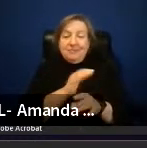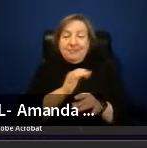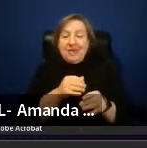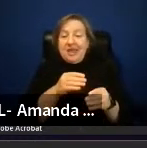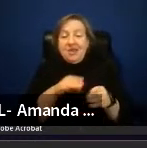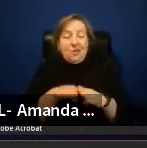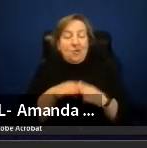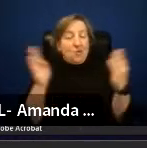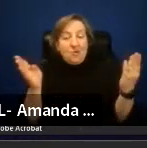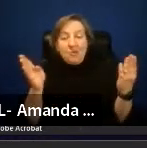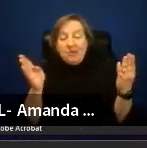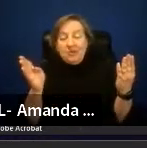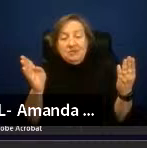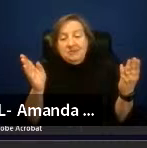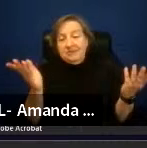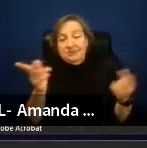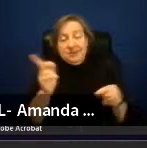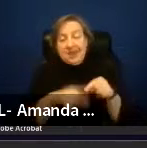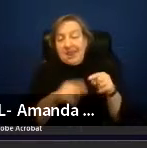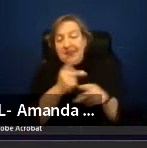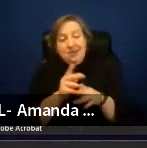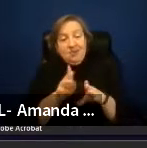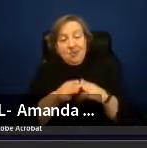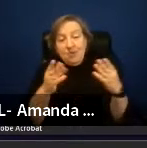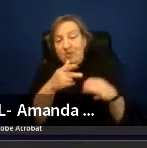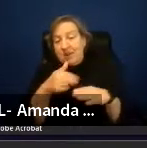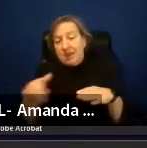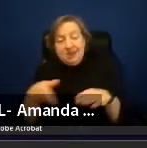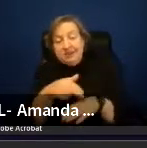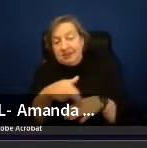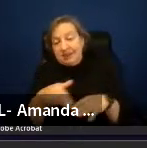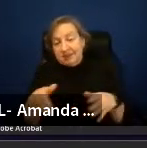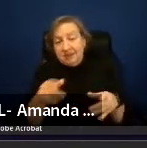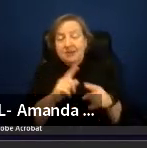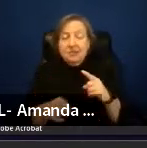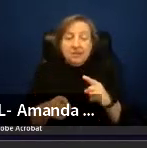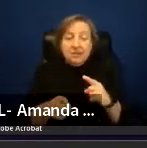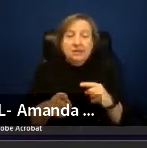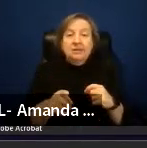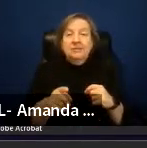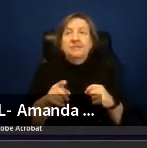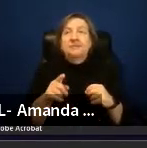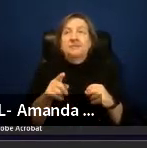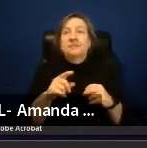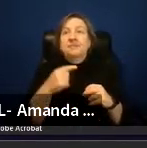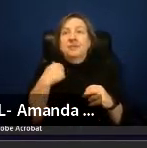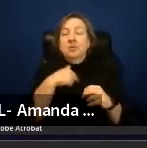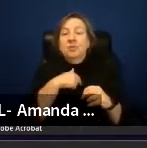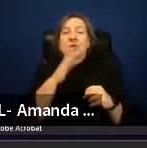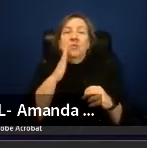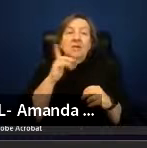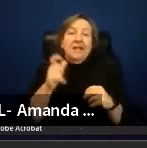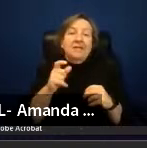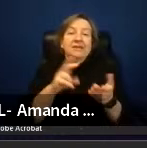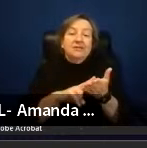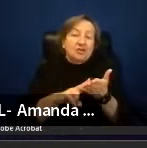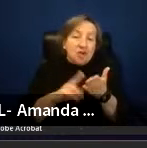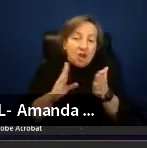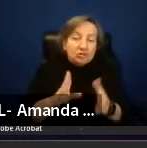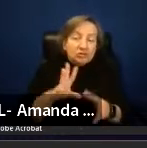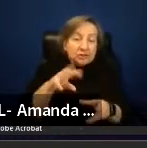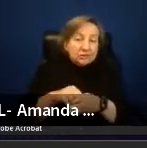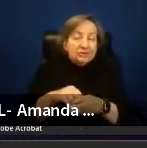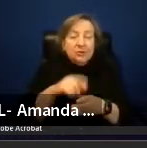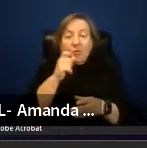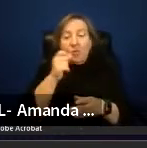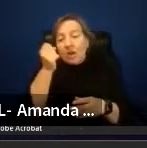Okay. Access rather. Gotcha. But it's we will have to have a contractor on board and